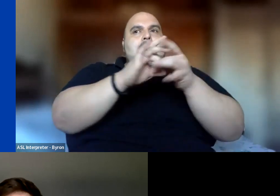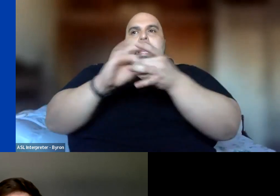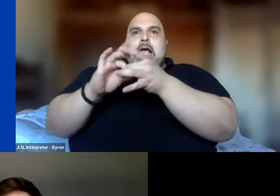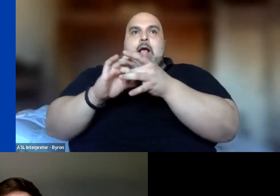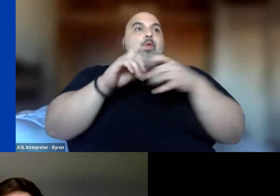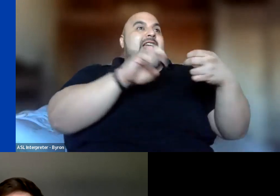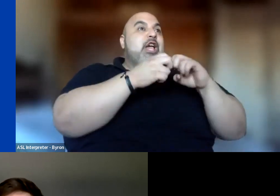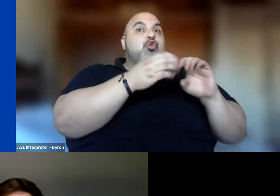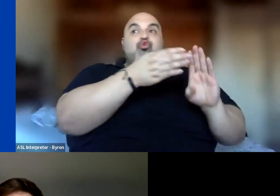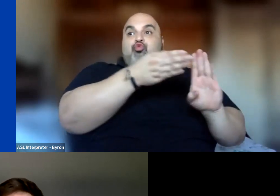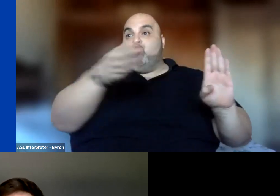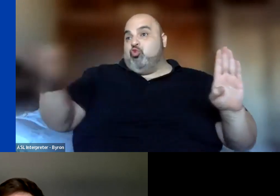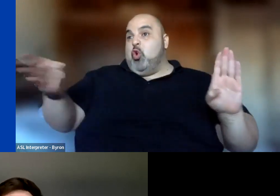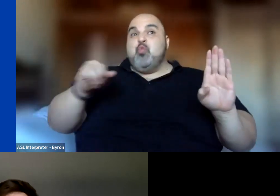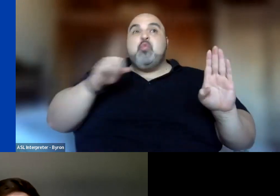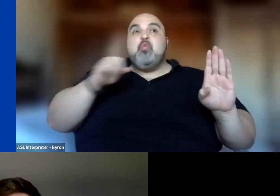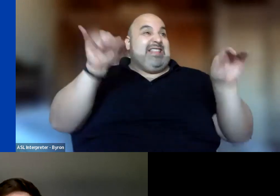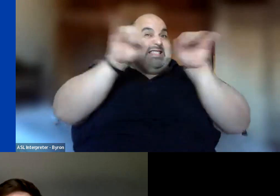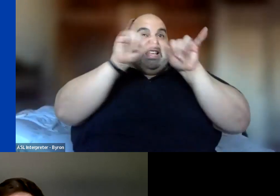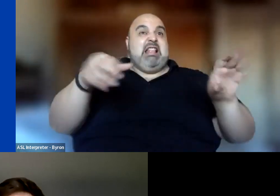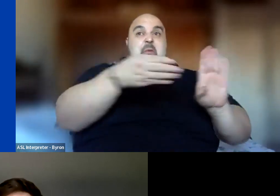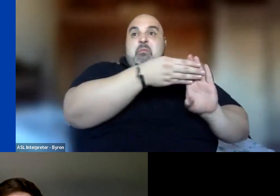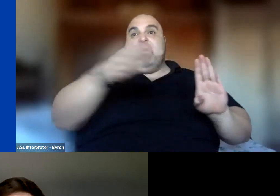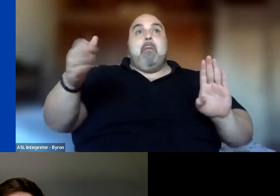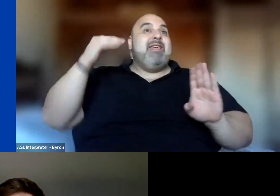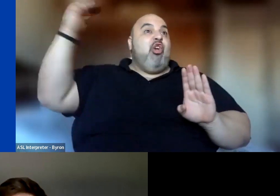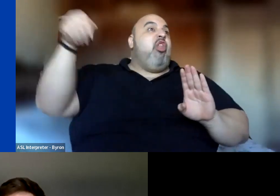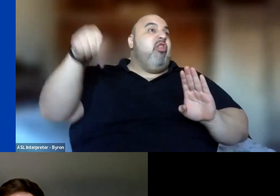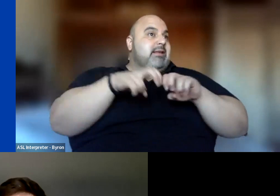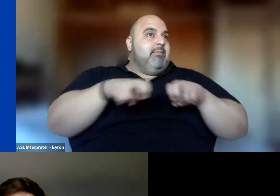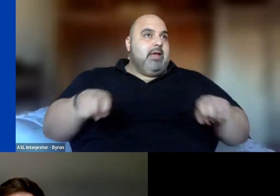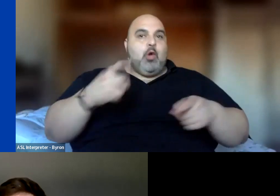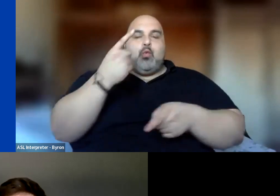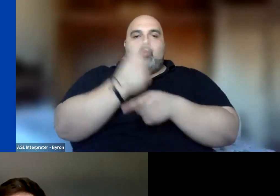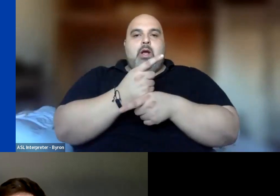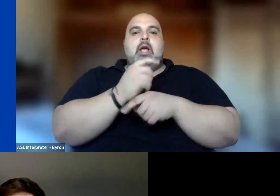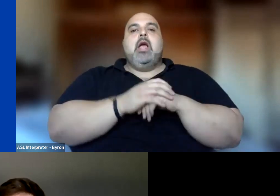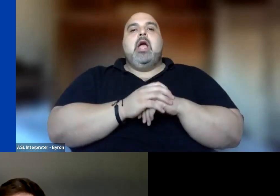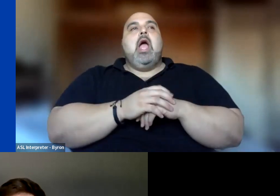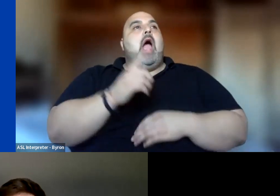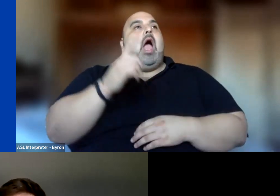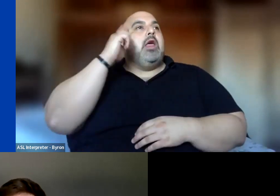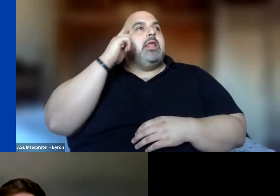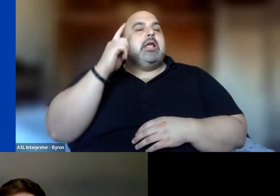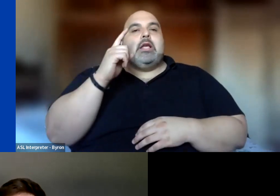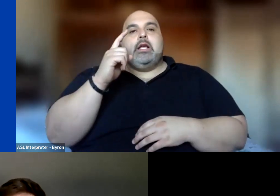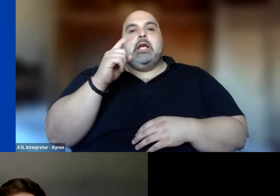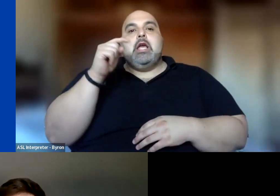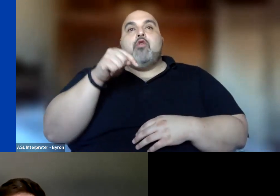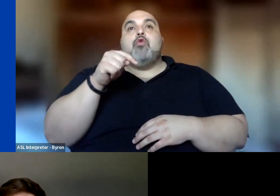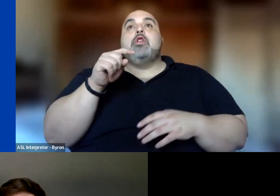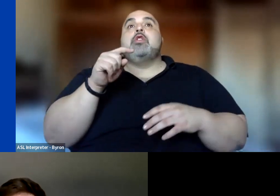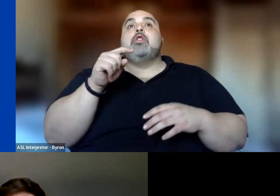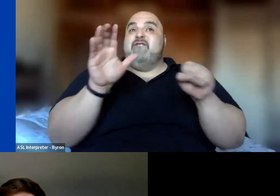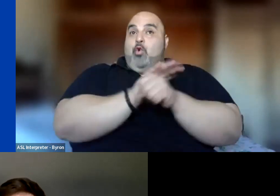the work group and really across the system, even beyond this committee, right? And I think that these full committee